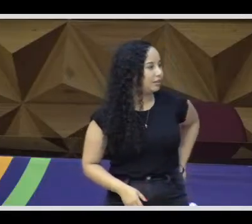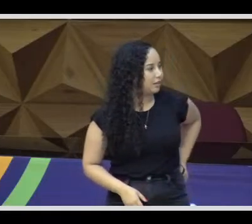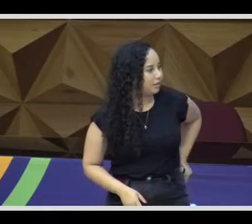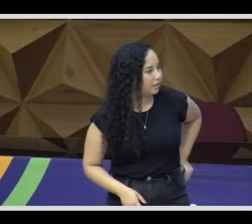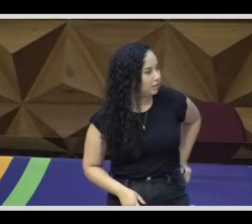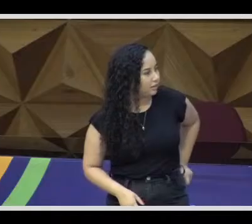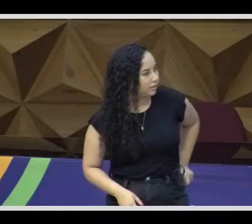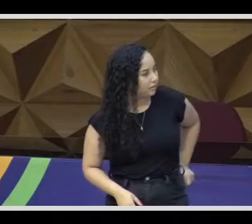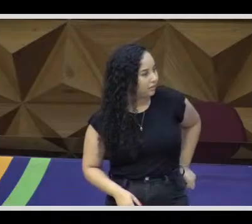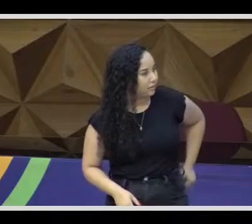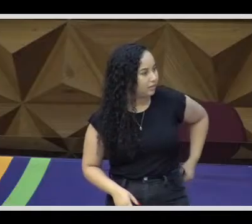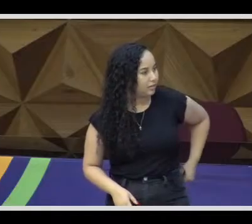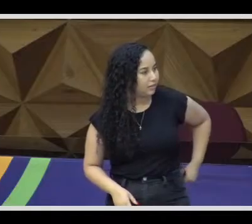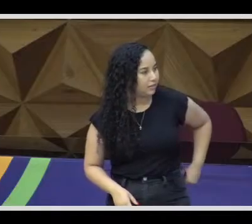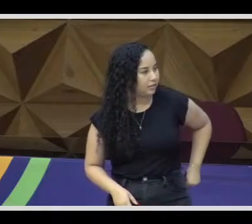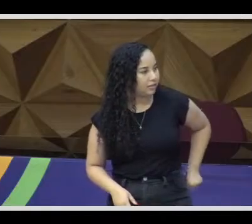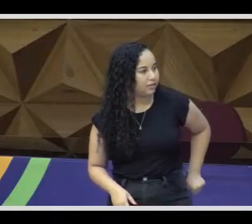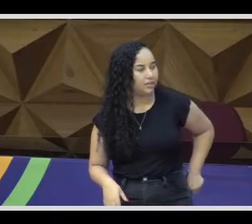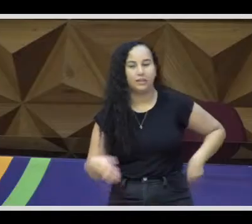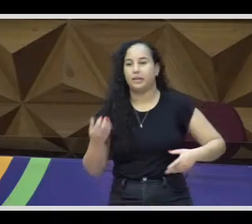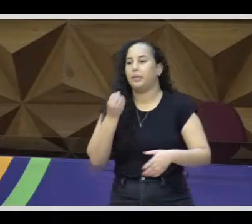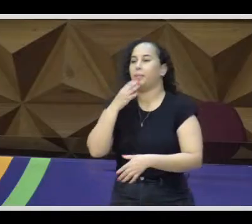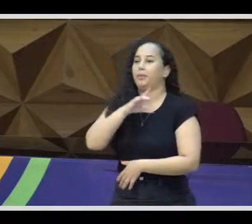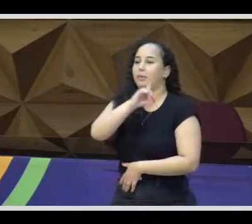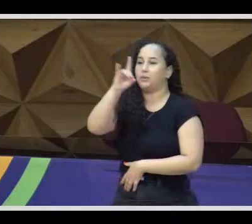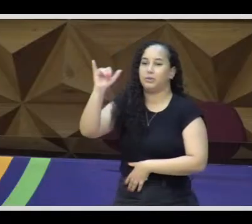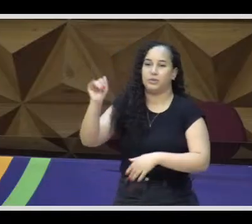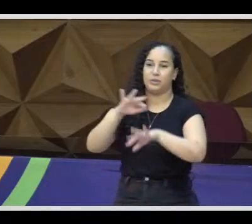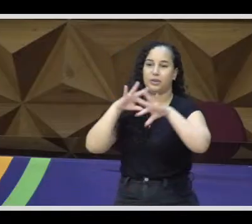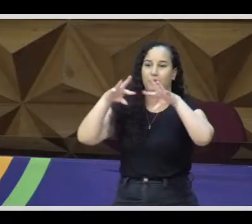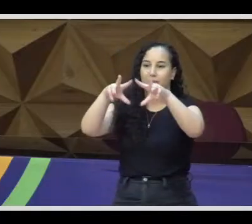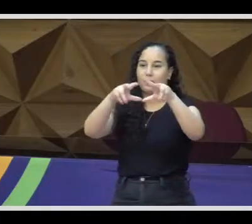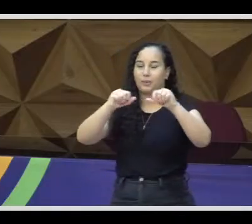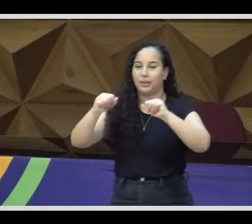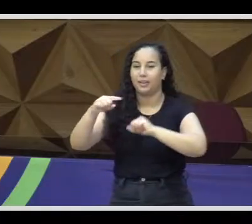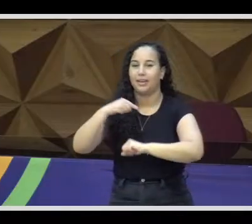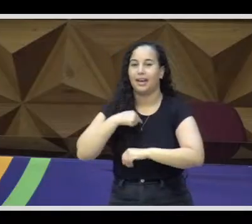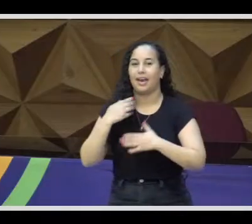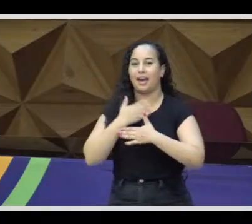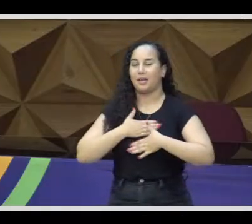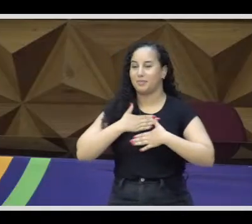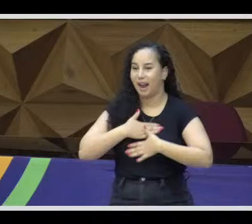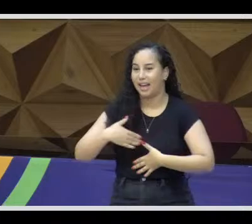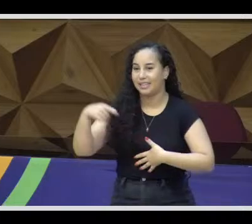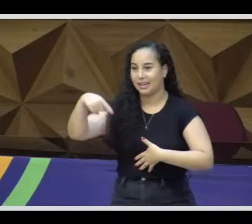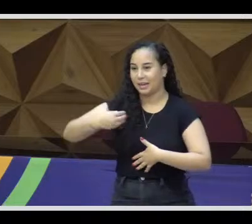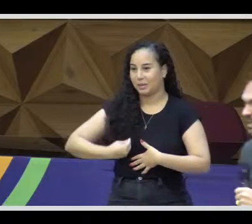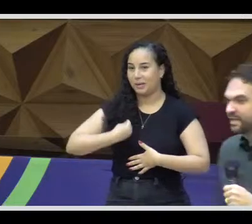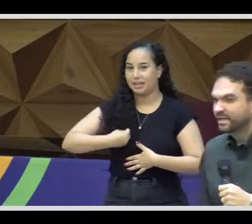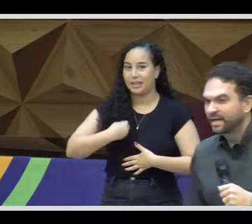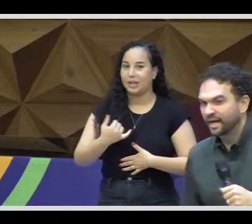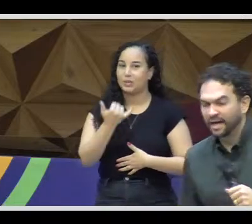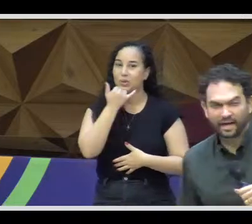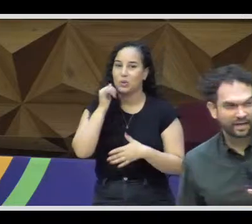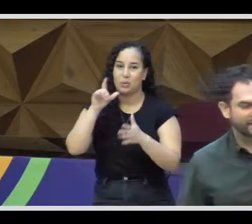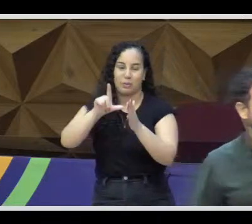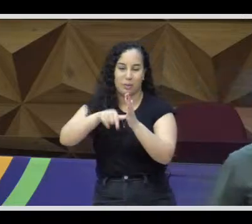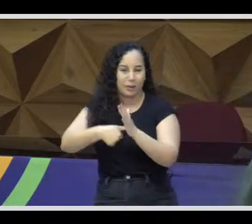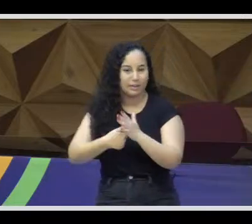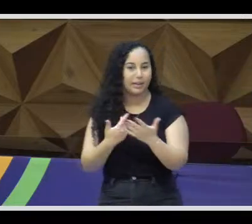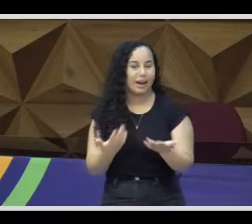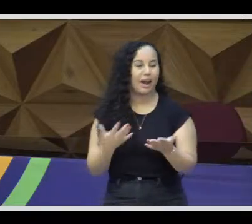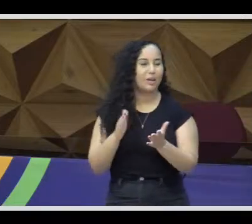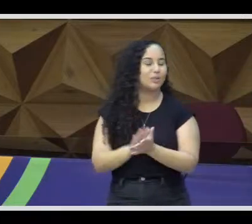Thank you. Good morning, everyone. It's nice to be here. Sorry for the delay.